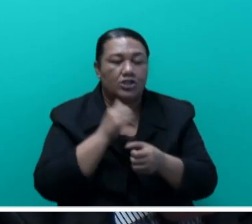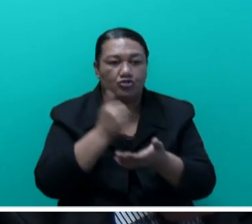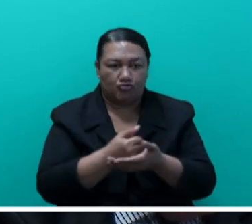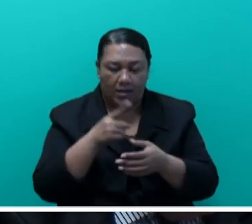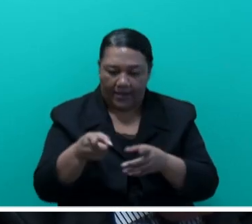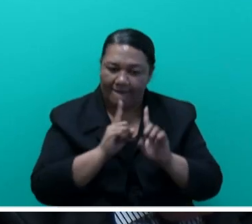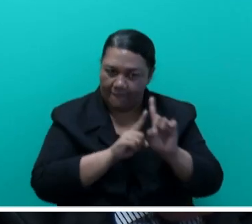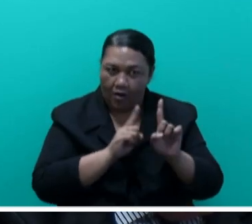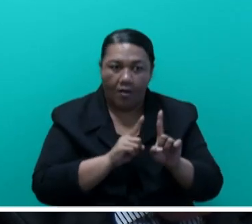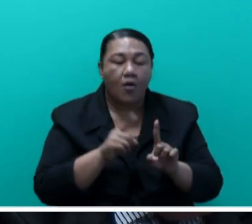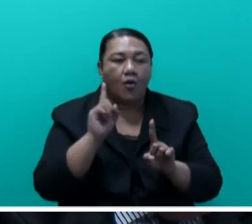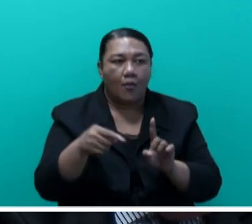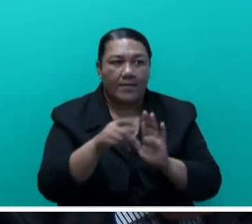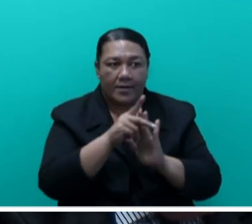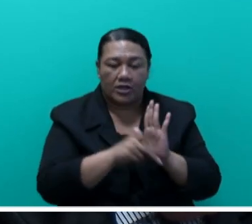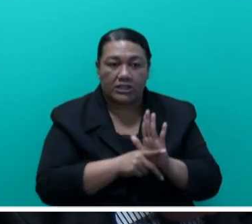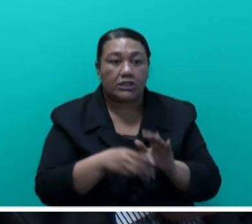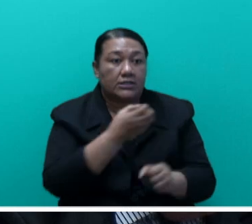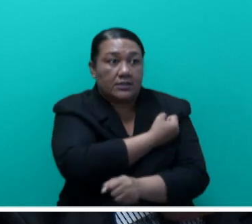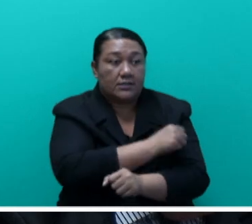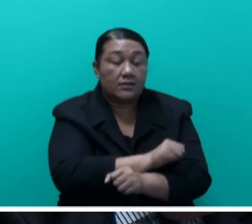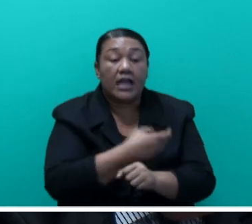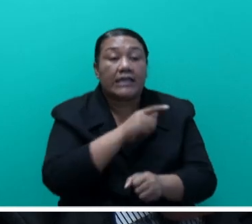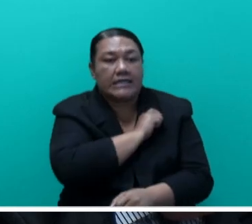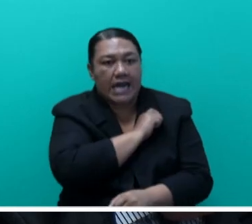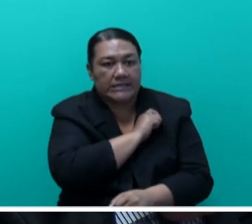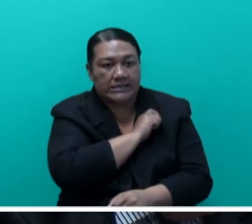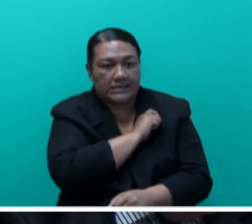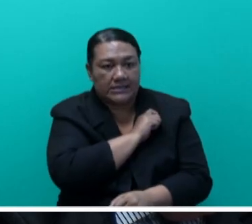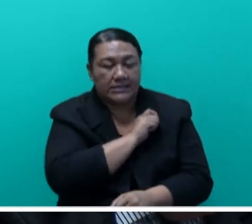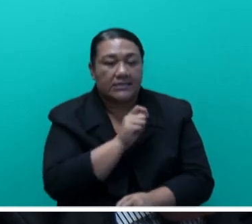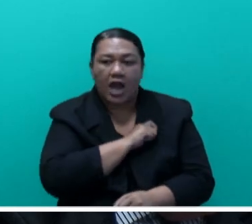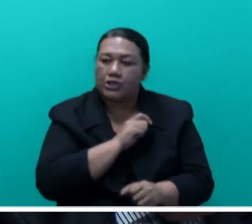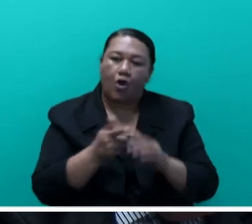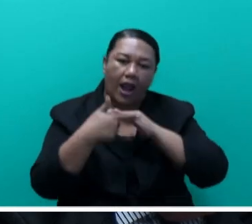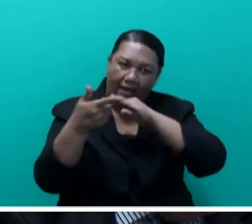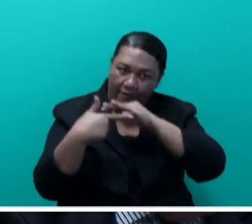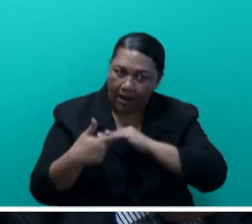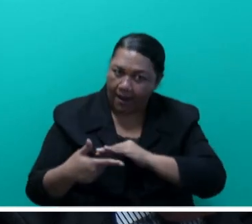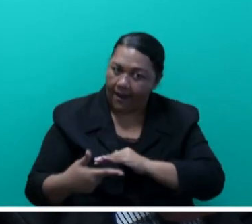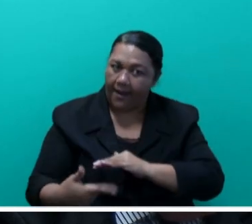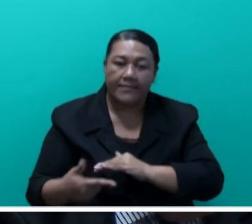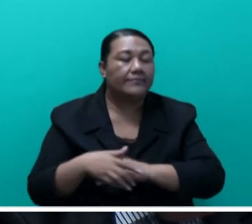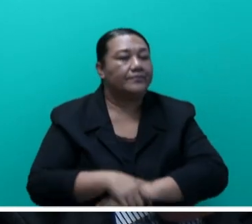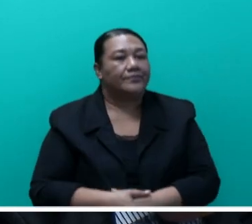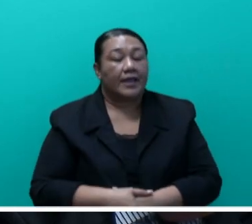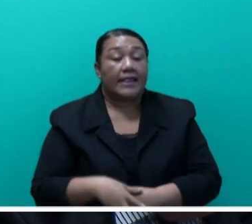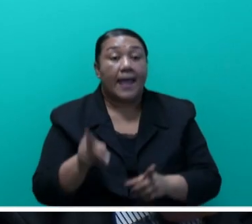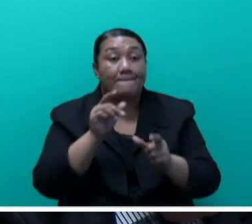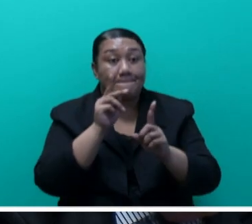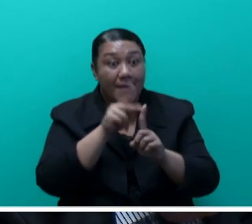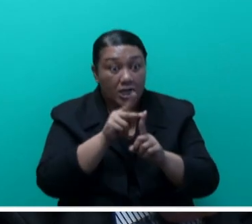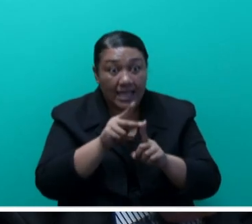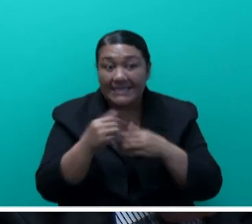ethically, and with accountability, fostering trust and integrity at all levels. In addition, it prioritizes the